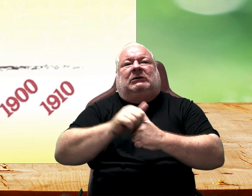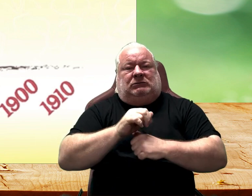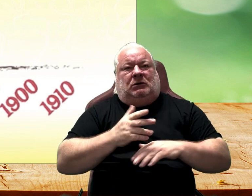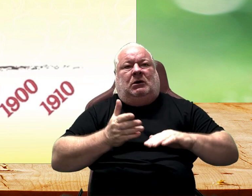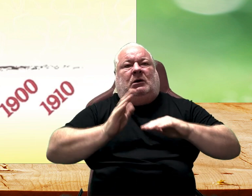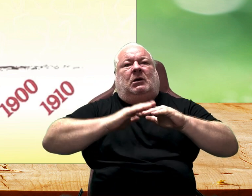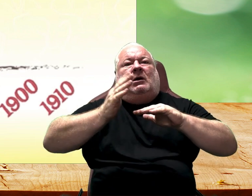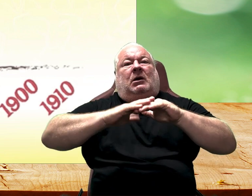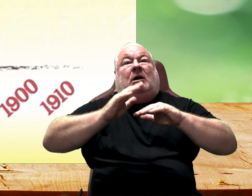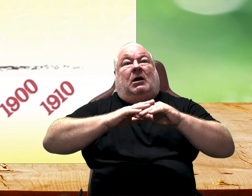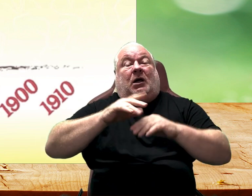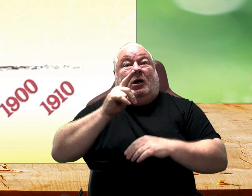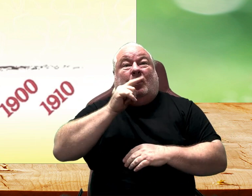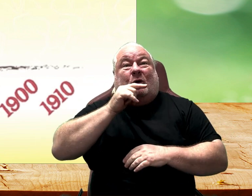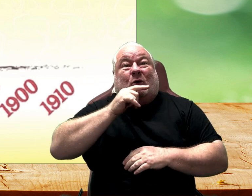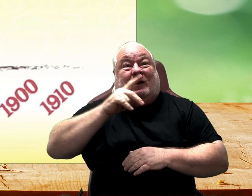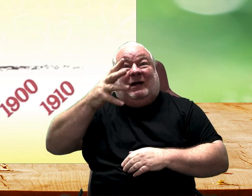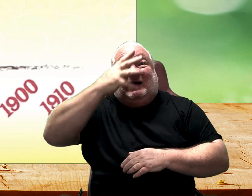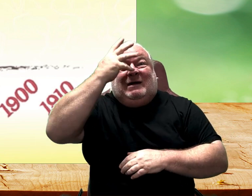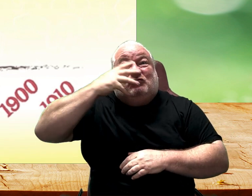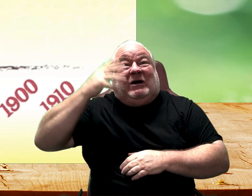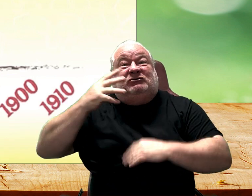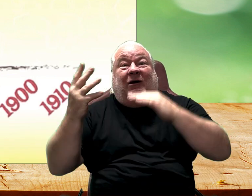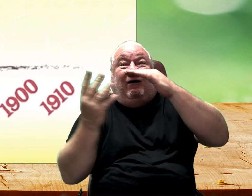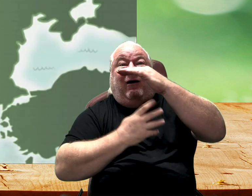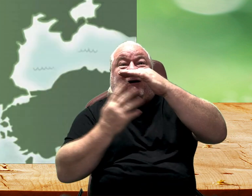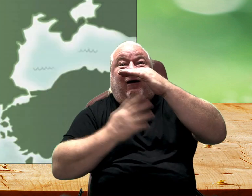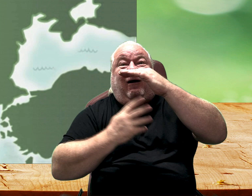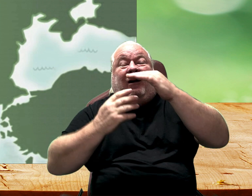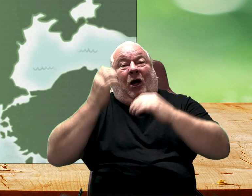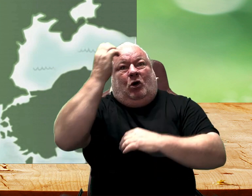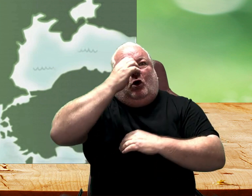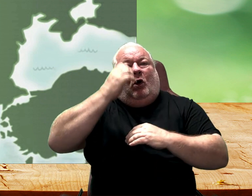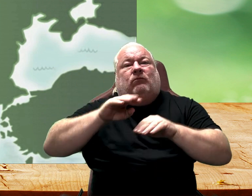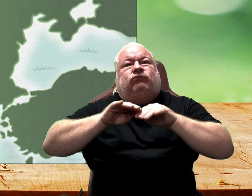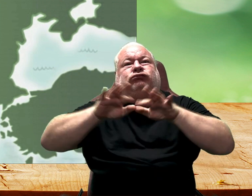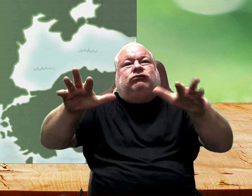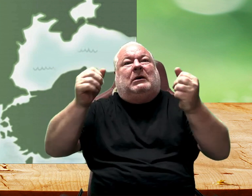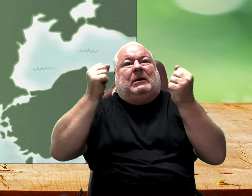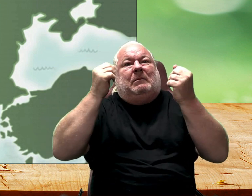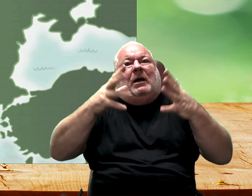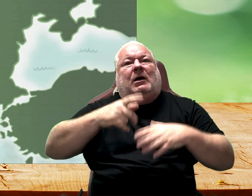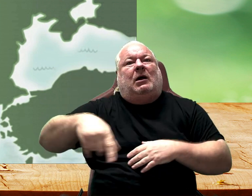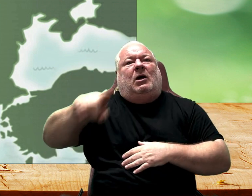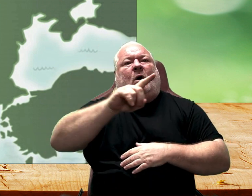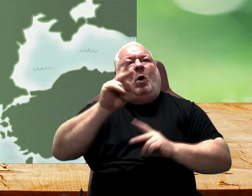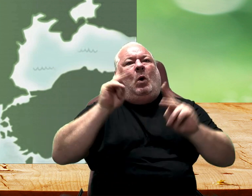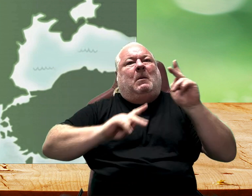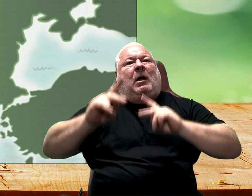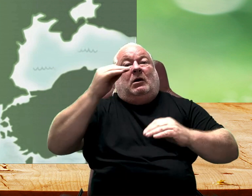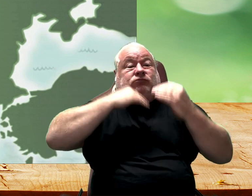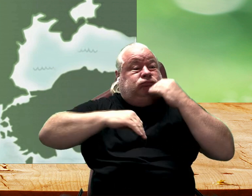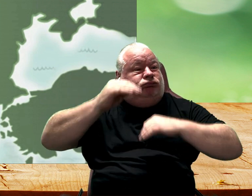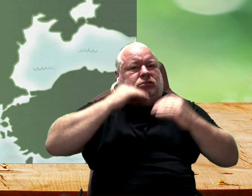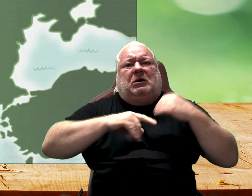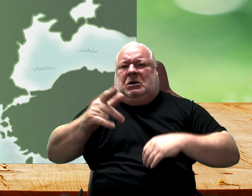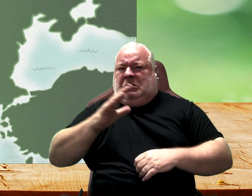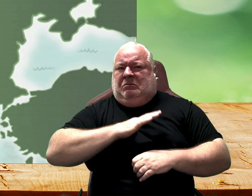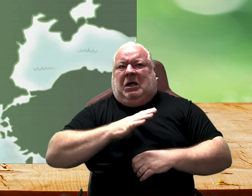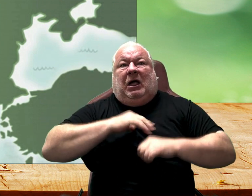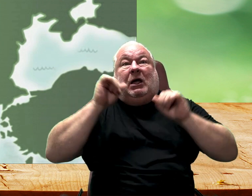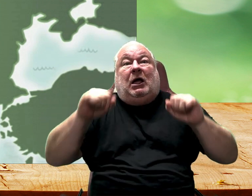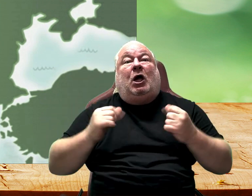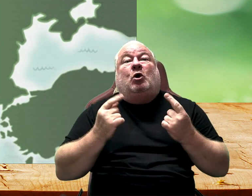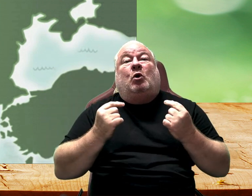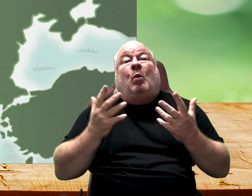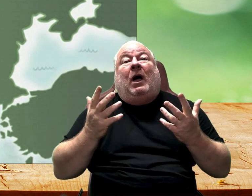to increase. Aided by the influx of Irish migrants, Europe now had a large, sustainable, and well-fed